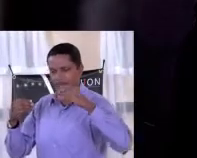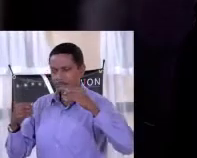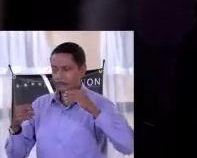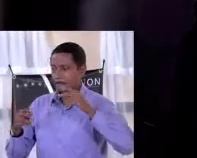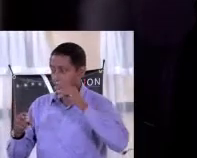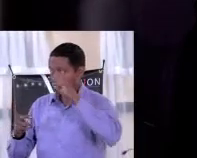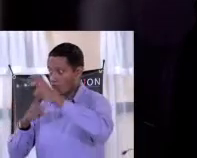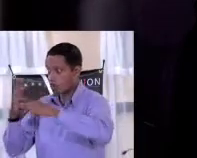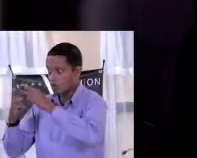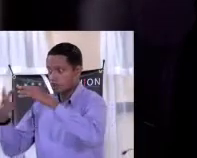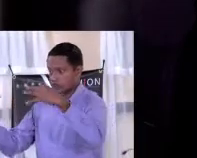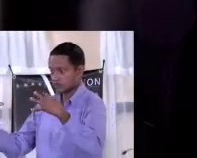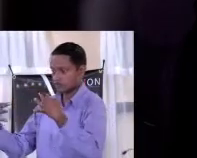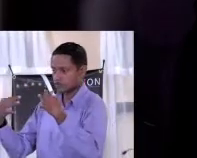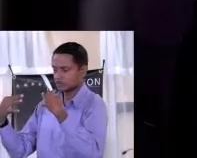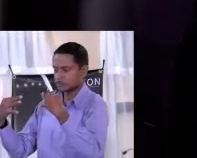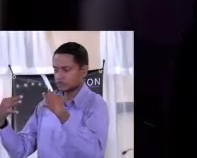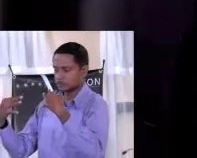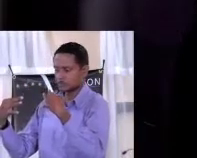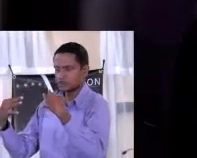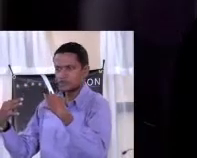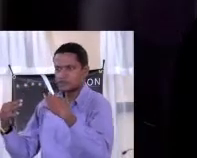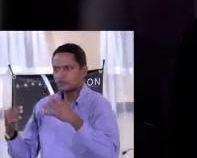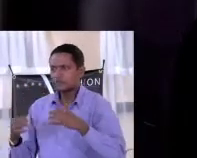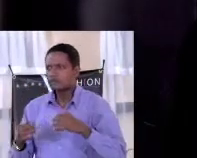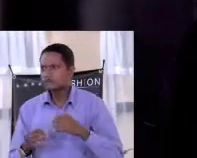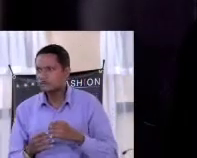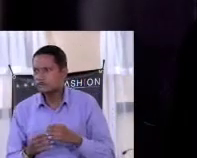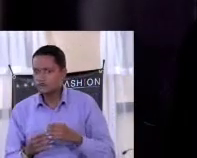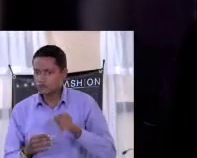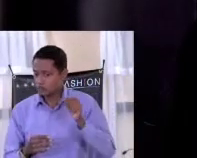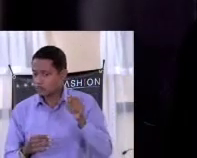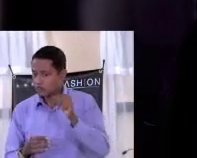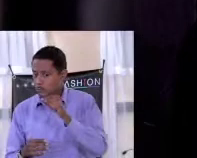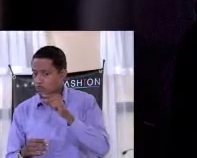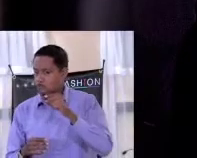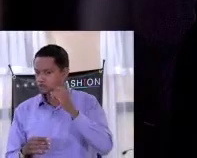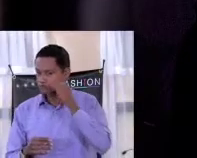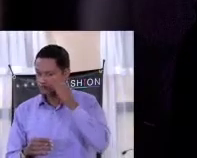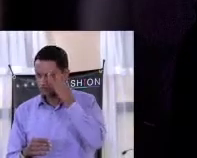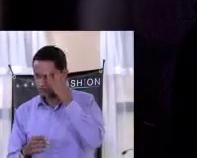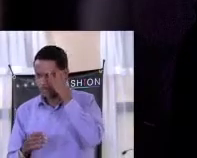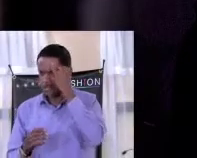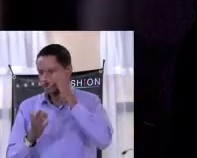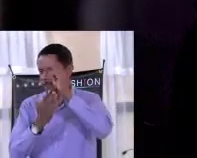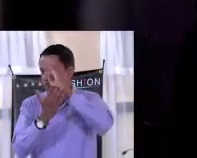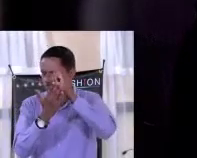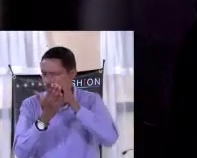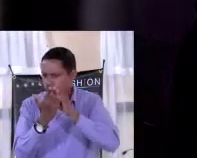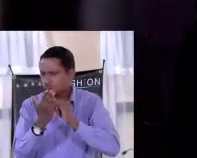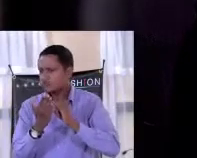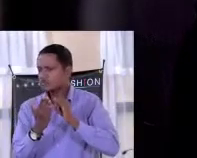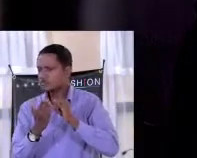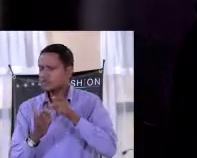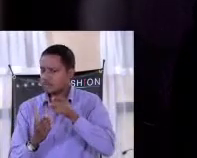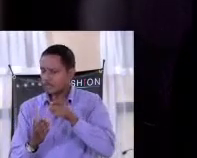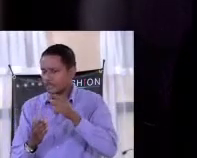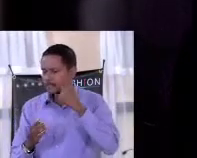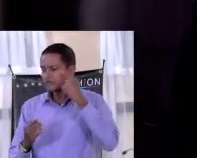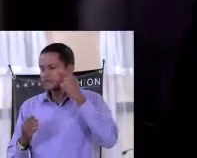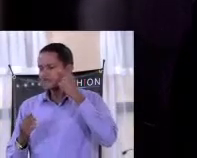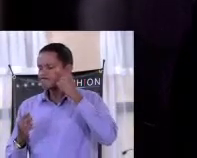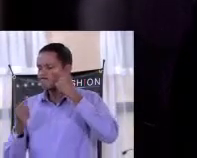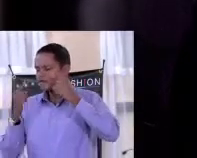world. So designers are in a transitory stage of them saying, yes,